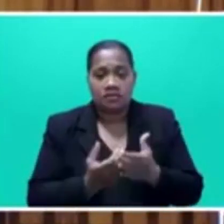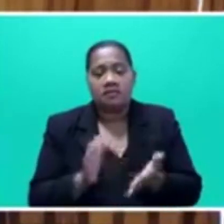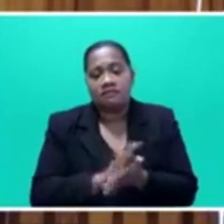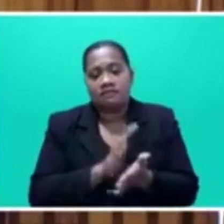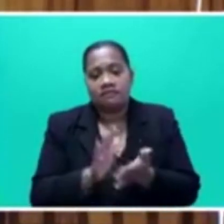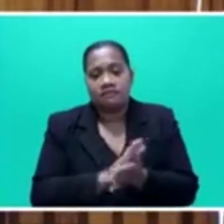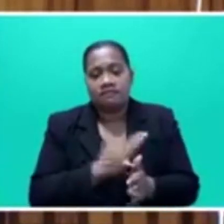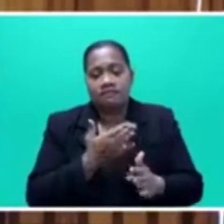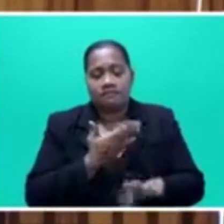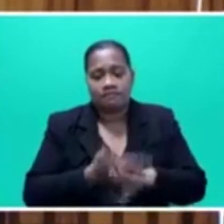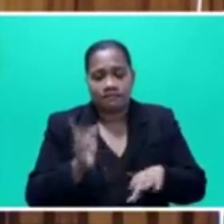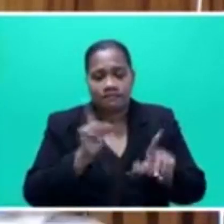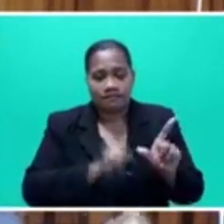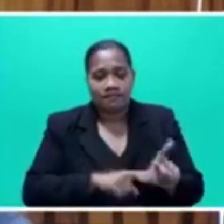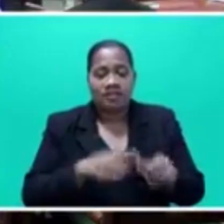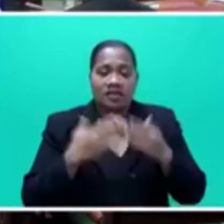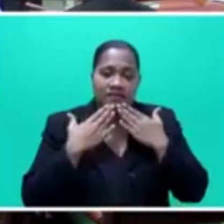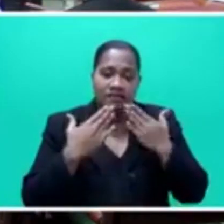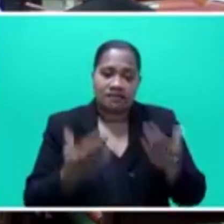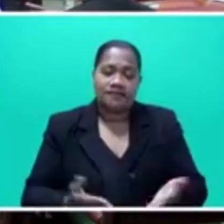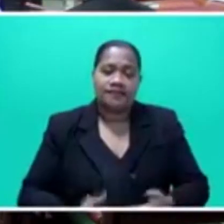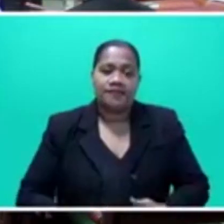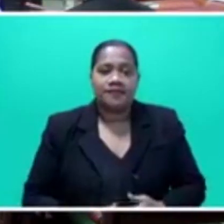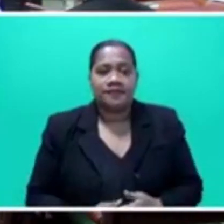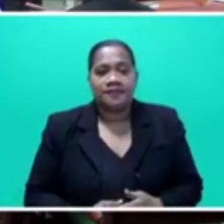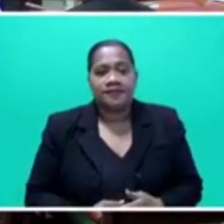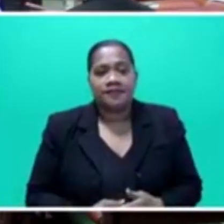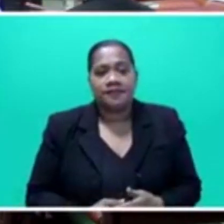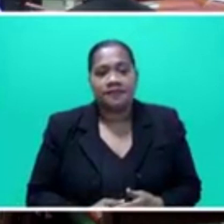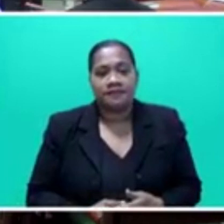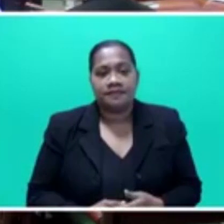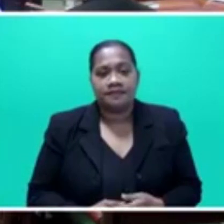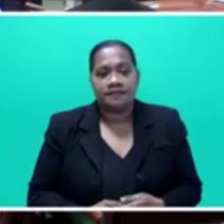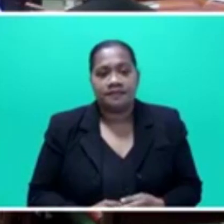and a prosperous New Year. Naka, thank you.